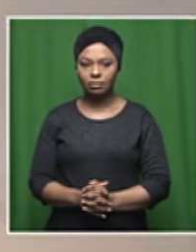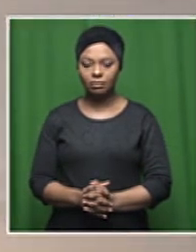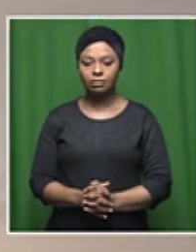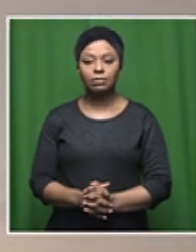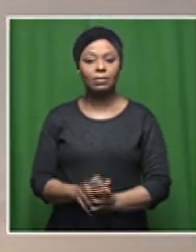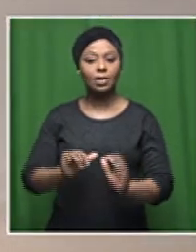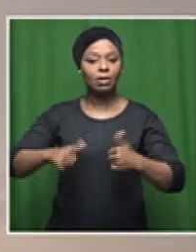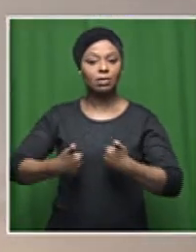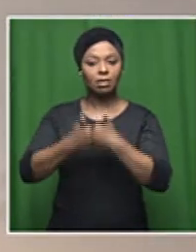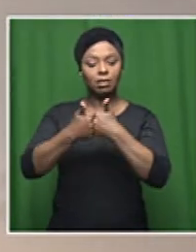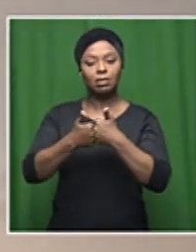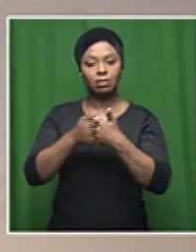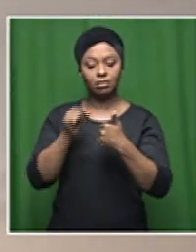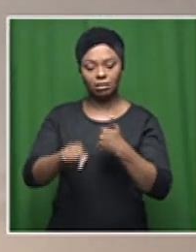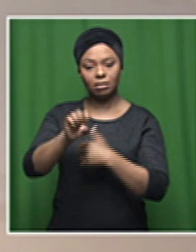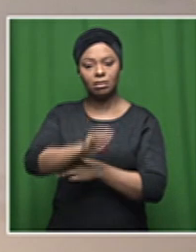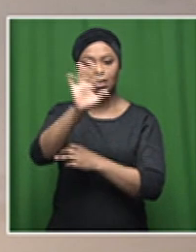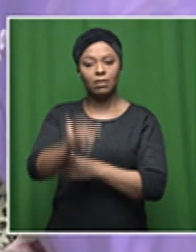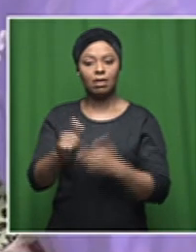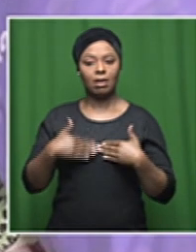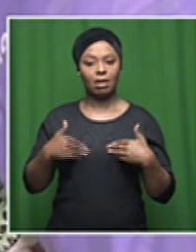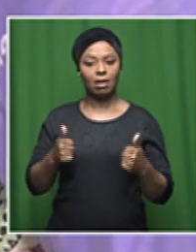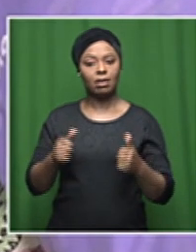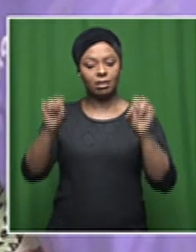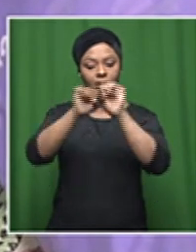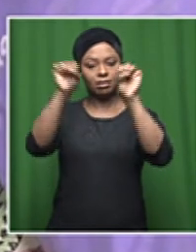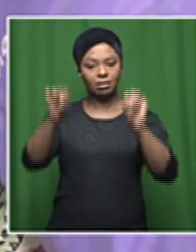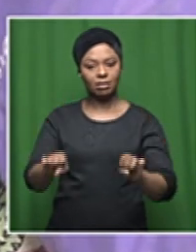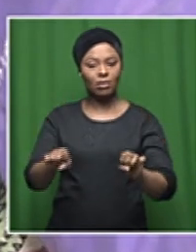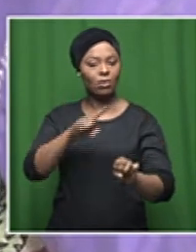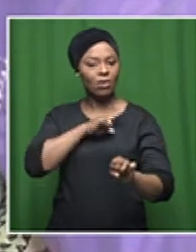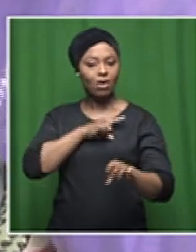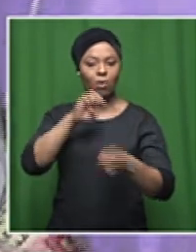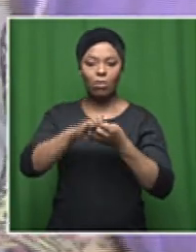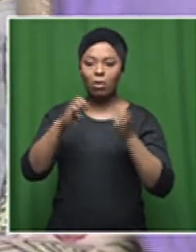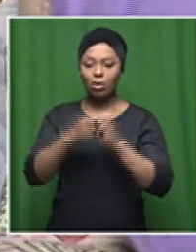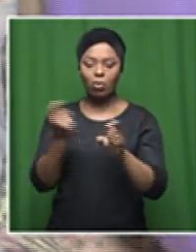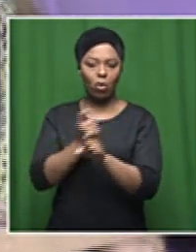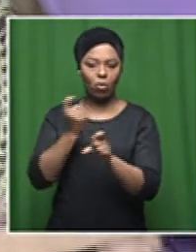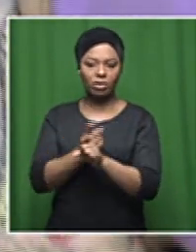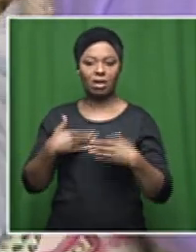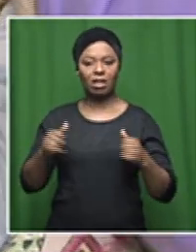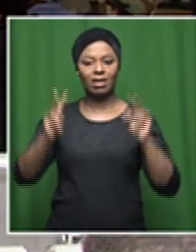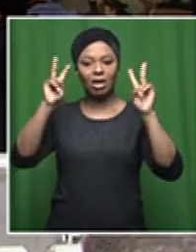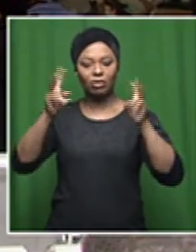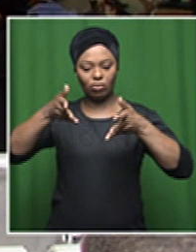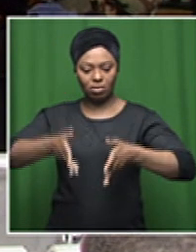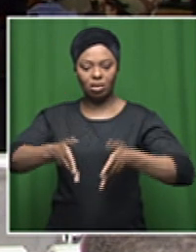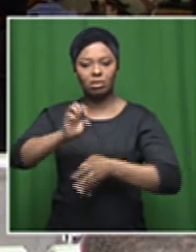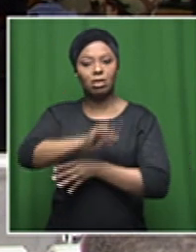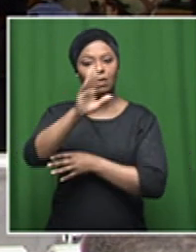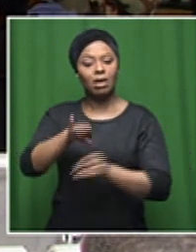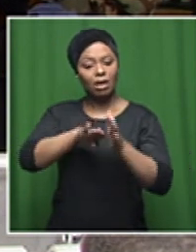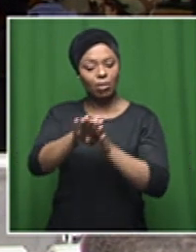What are the challenges in the South African healthcare system? Why is healthcare a problem in South Africa, and how can South Africa improve its